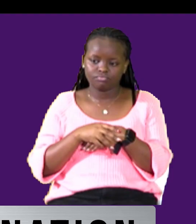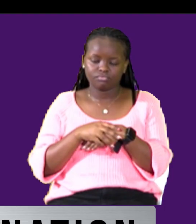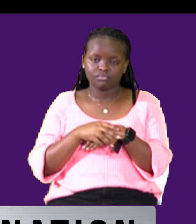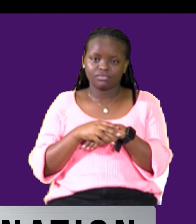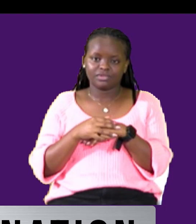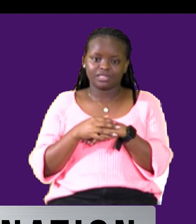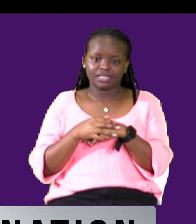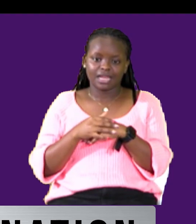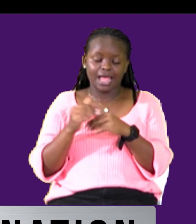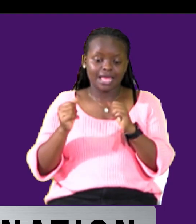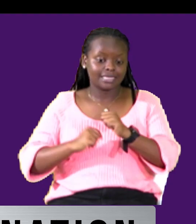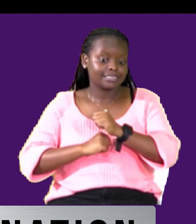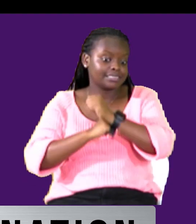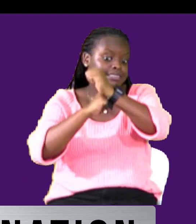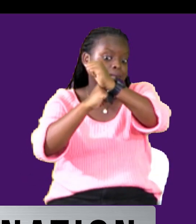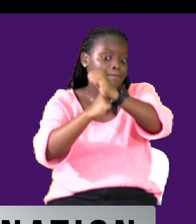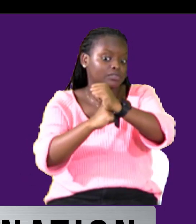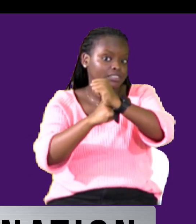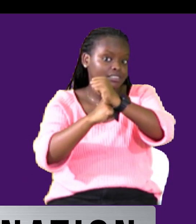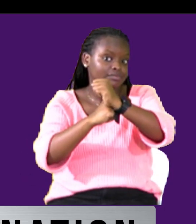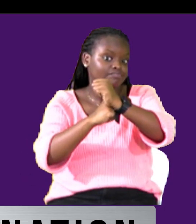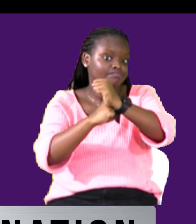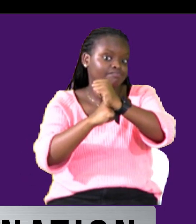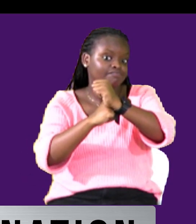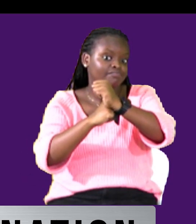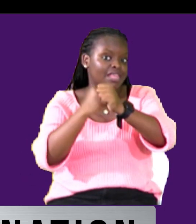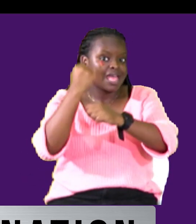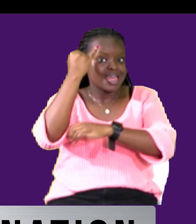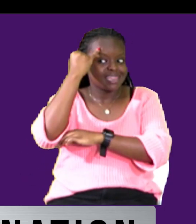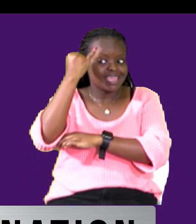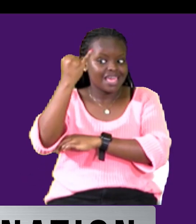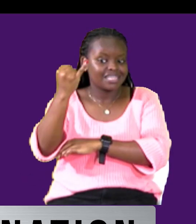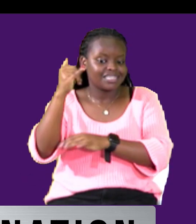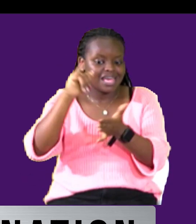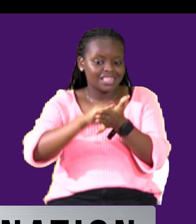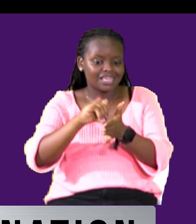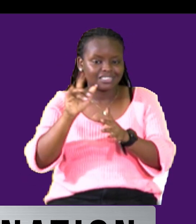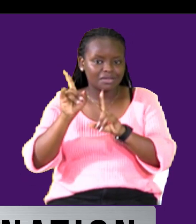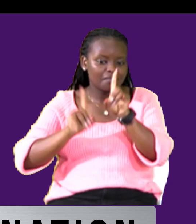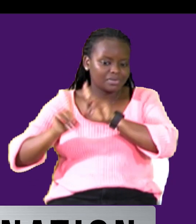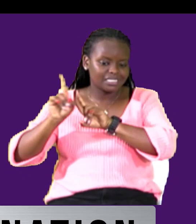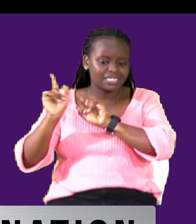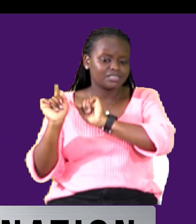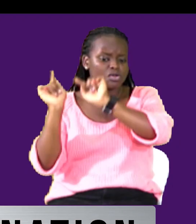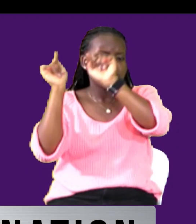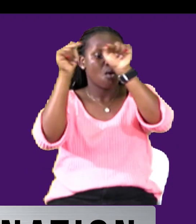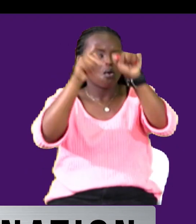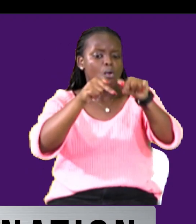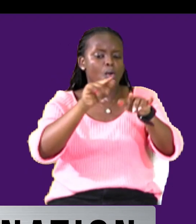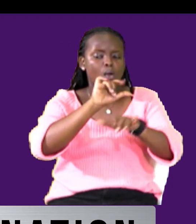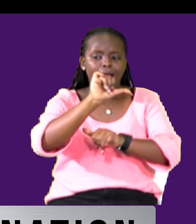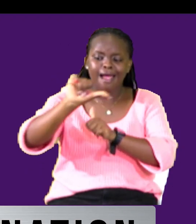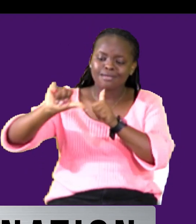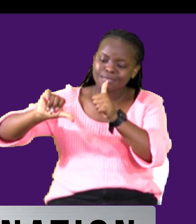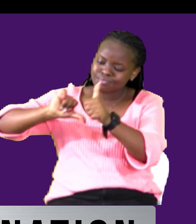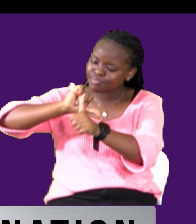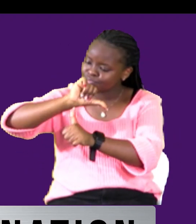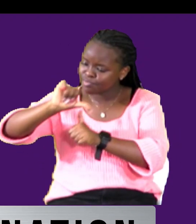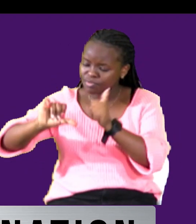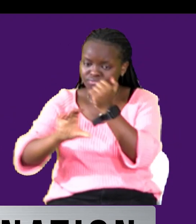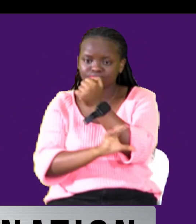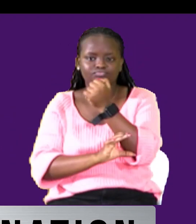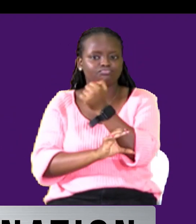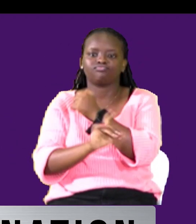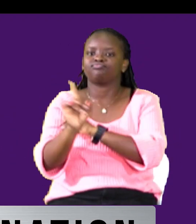not support the idea that the president shouldn't go around the country. No, he should go around